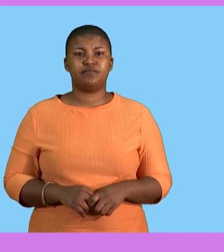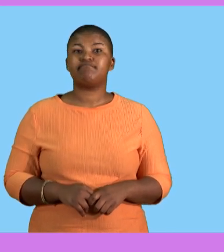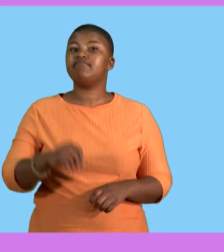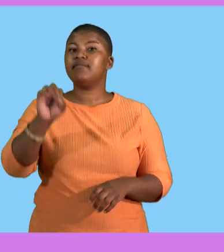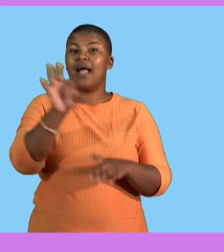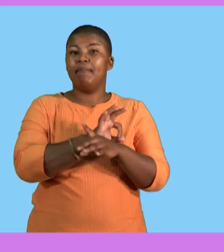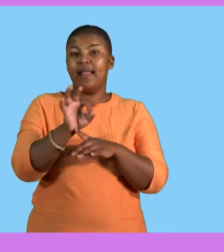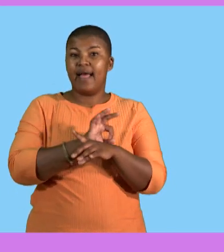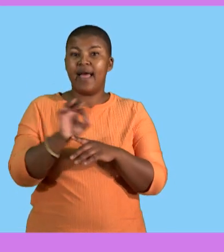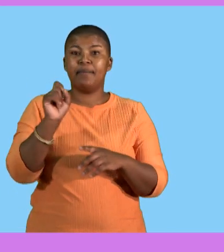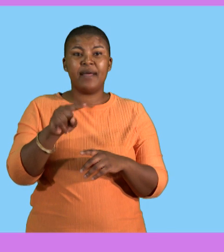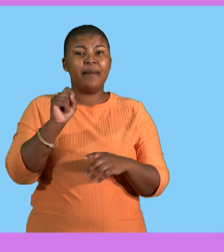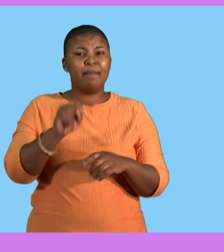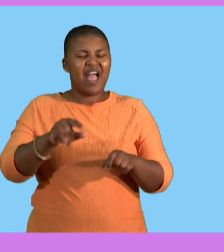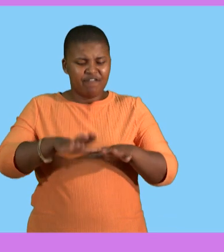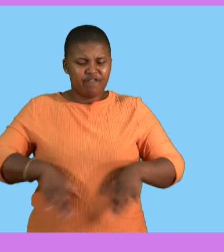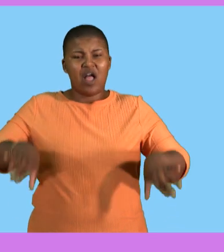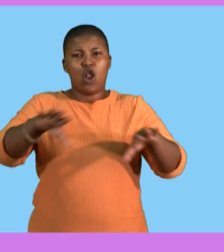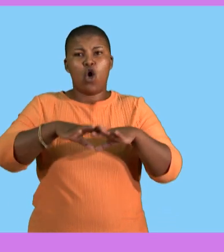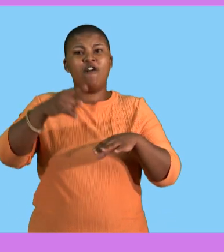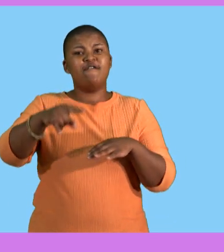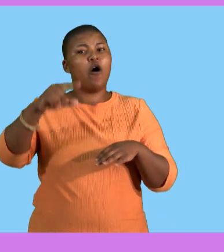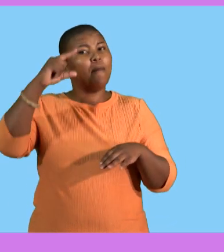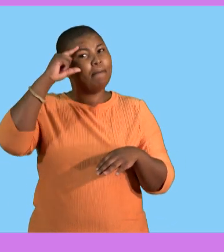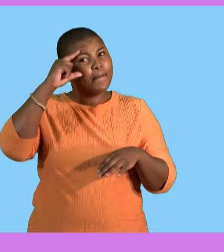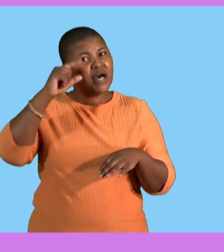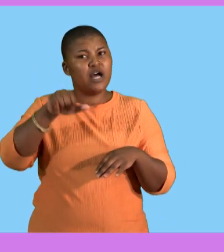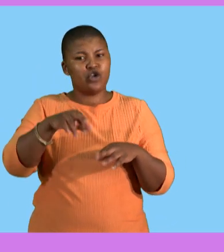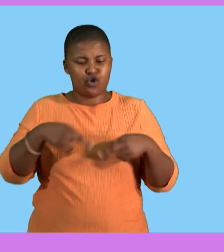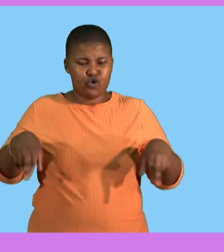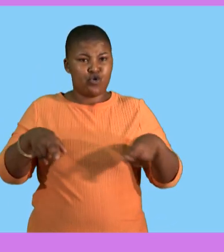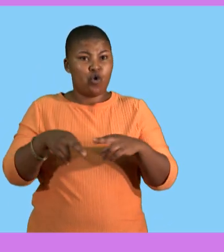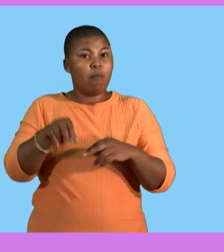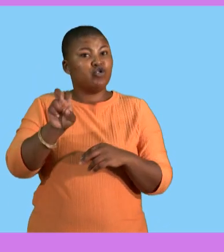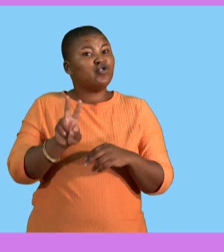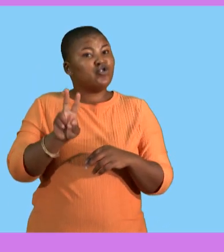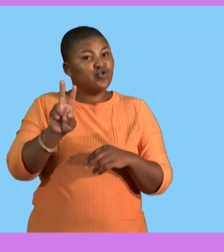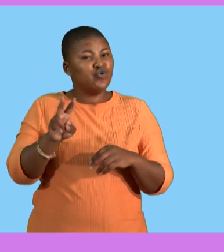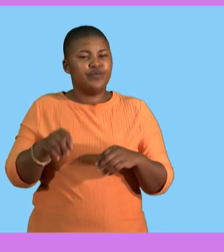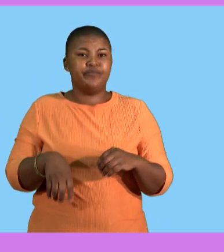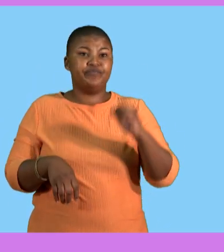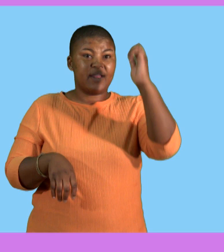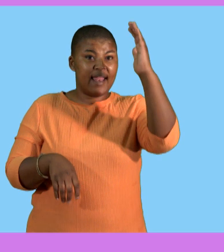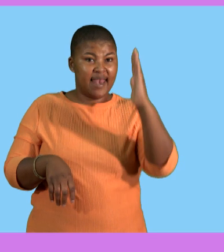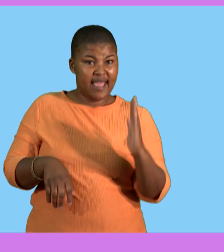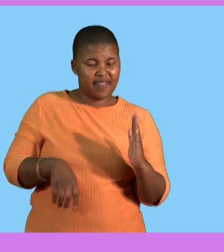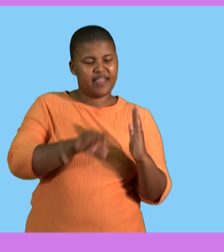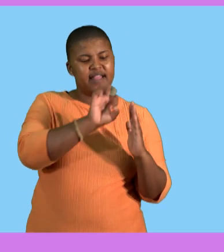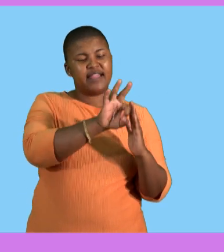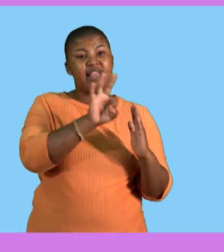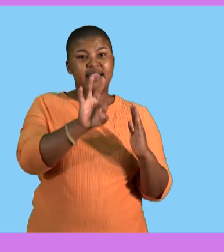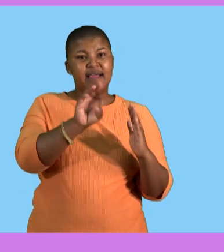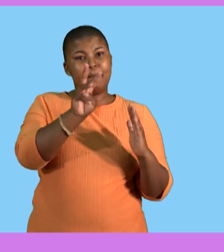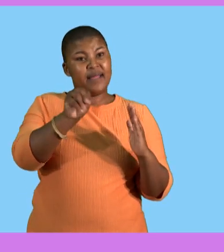On the plan, the dimensions of the floor of bedroom 2 are as follows. The length is 33